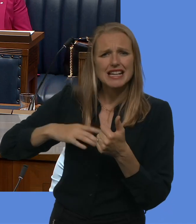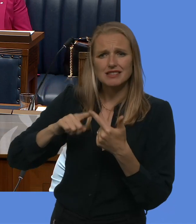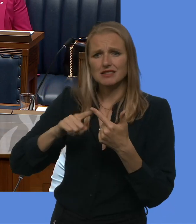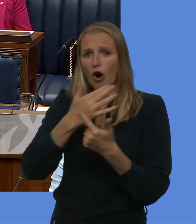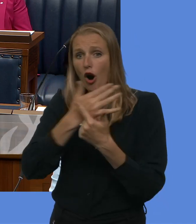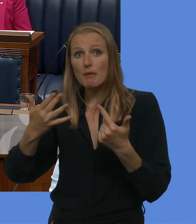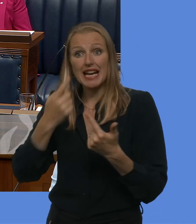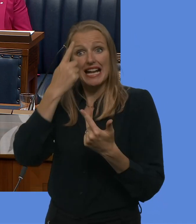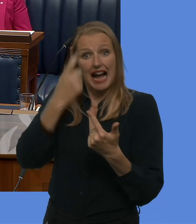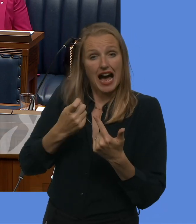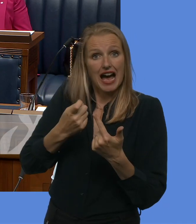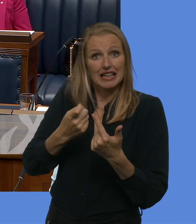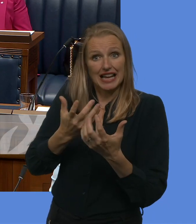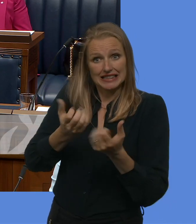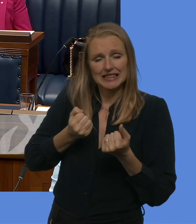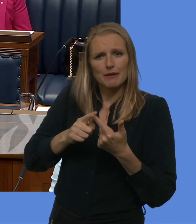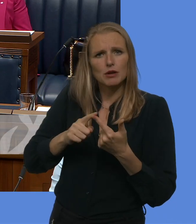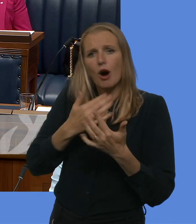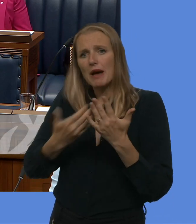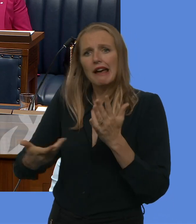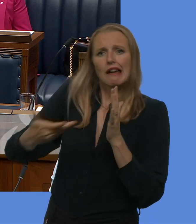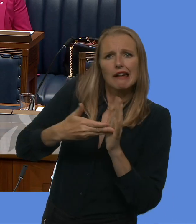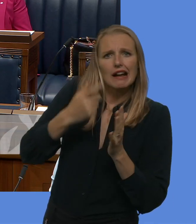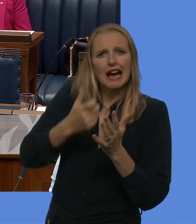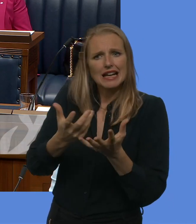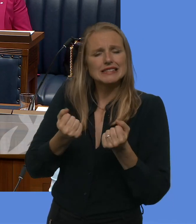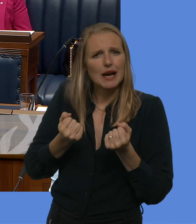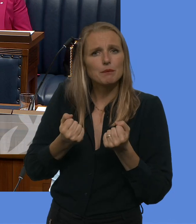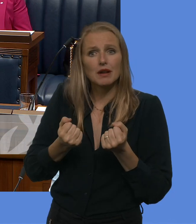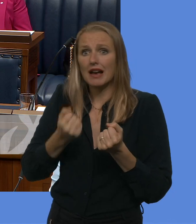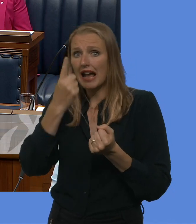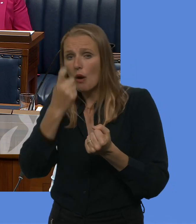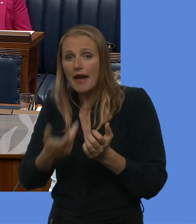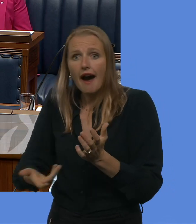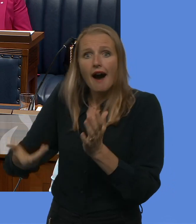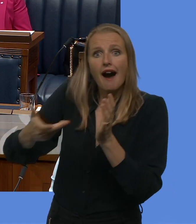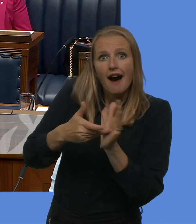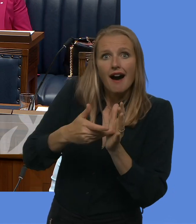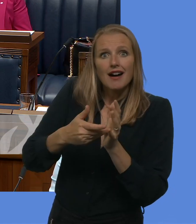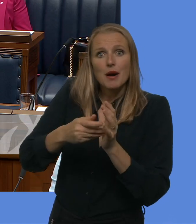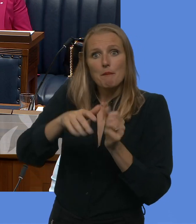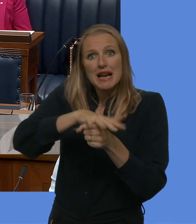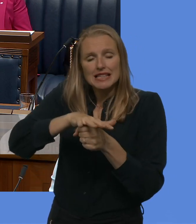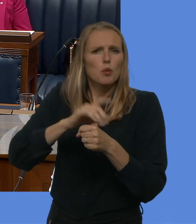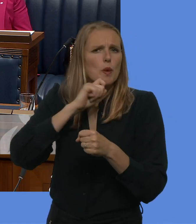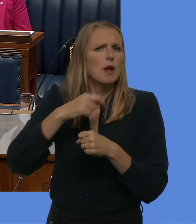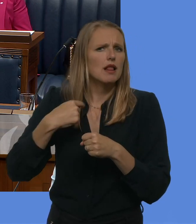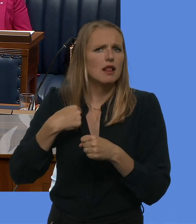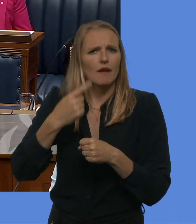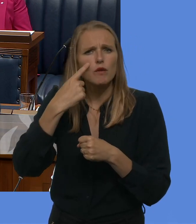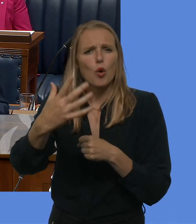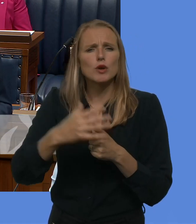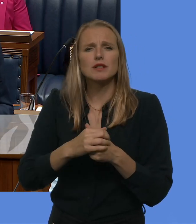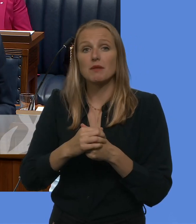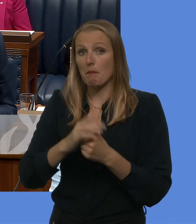and where we can take forward school enhancement programmes, we will be doing that. And there will be, we believe,